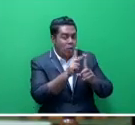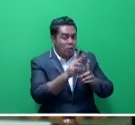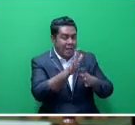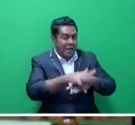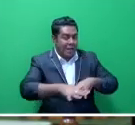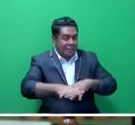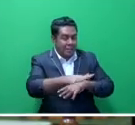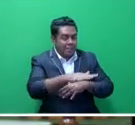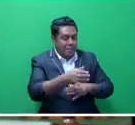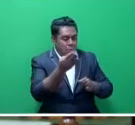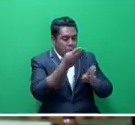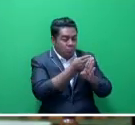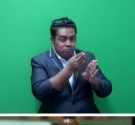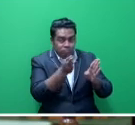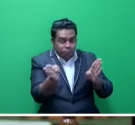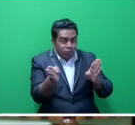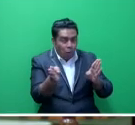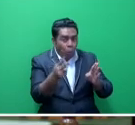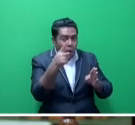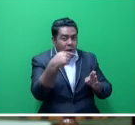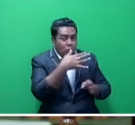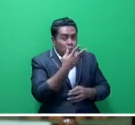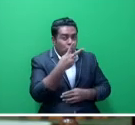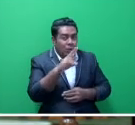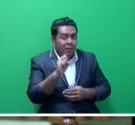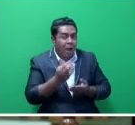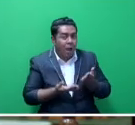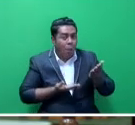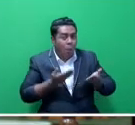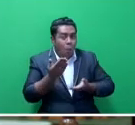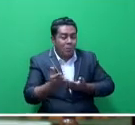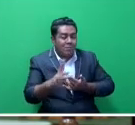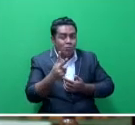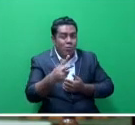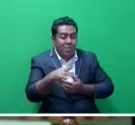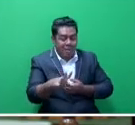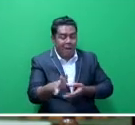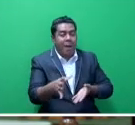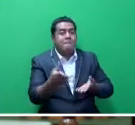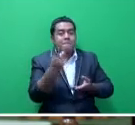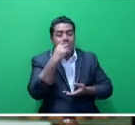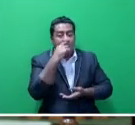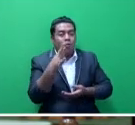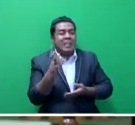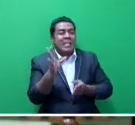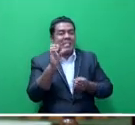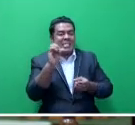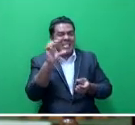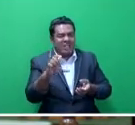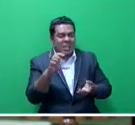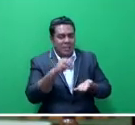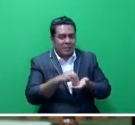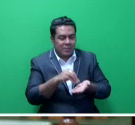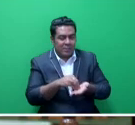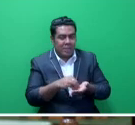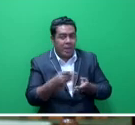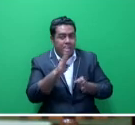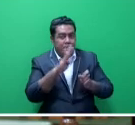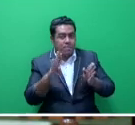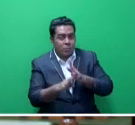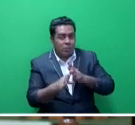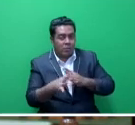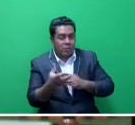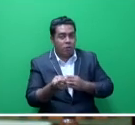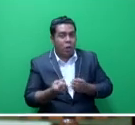we are redirecting 120 of the 600 awards to applicants in the civil service and the private sector, with a higher priority given